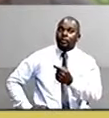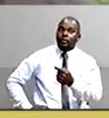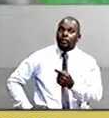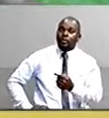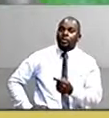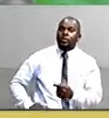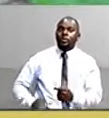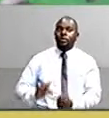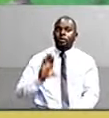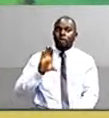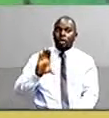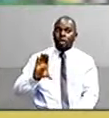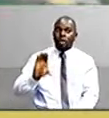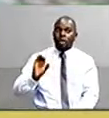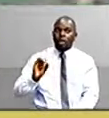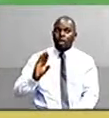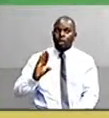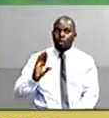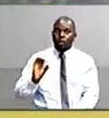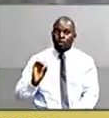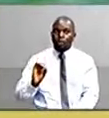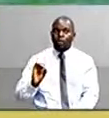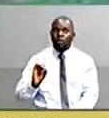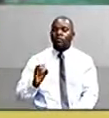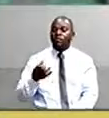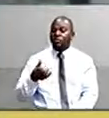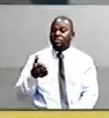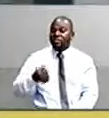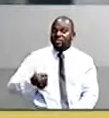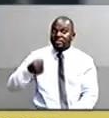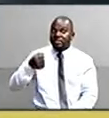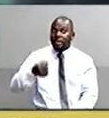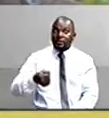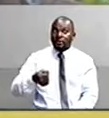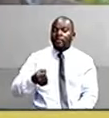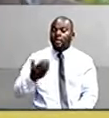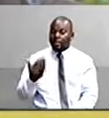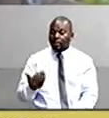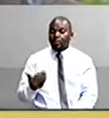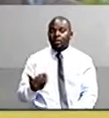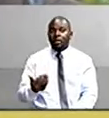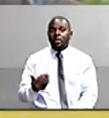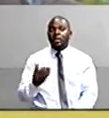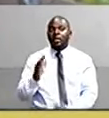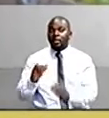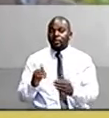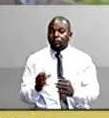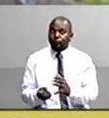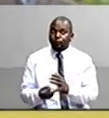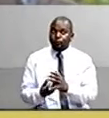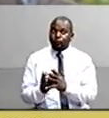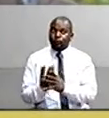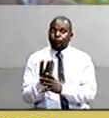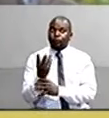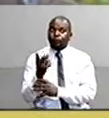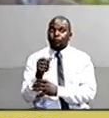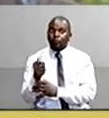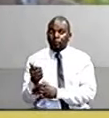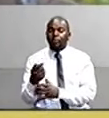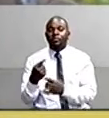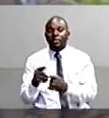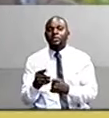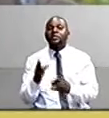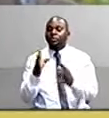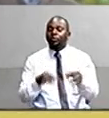mukaga. Nyene nziteka mugundi wane. Ebyakwata, ebyagana, ebikolachi, nebigana. Nedanga womanyi nti okulemerako kye